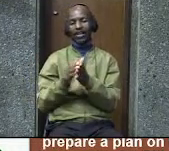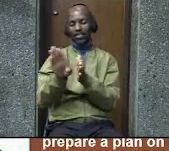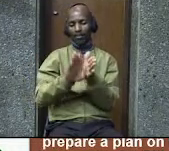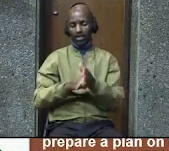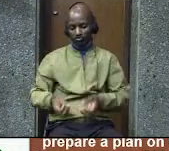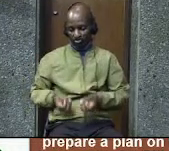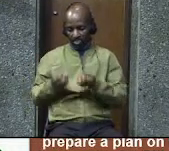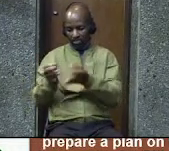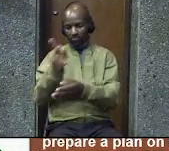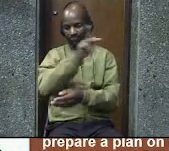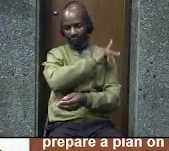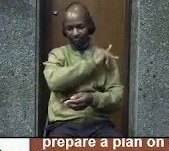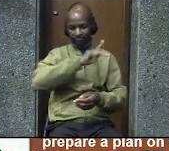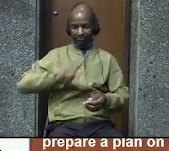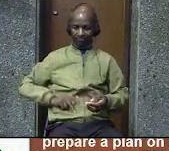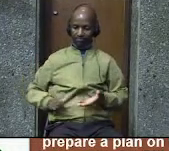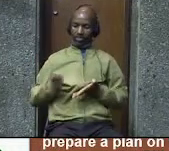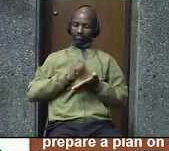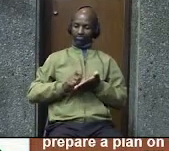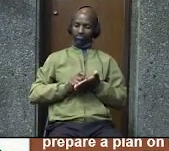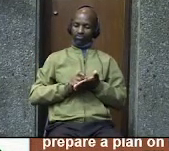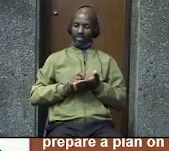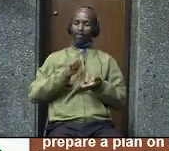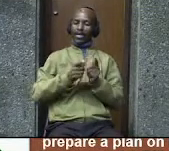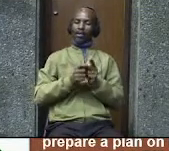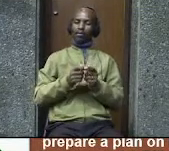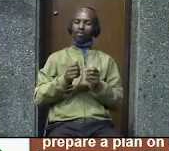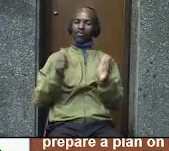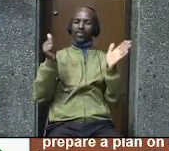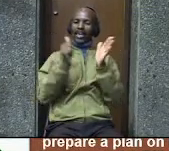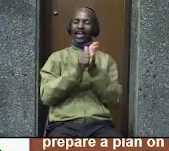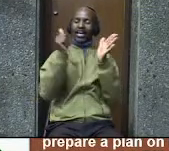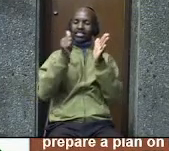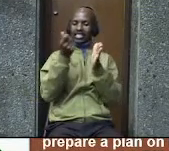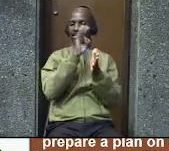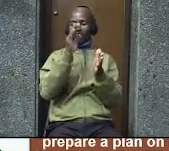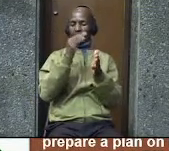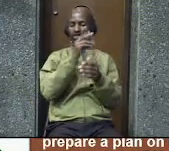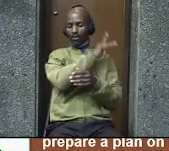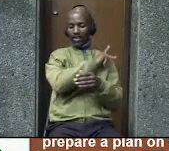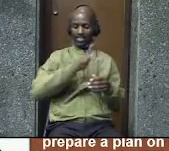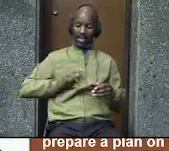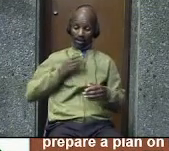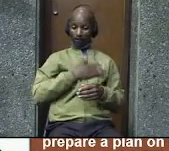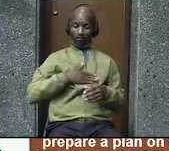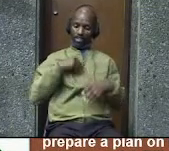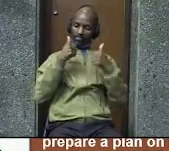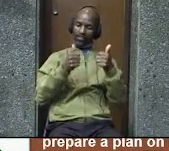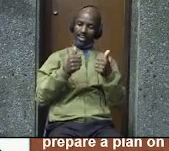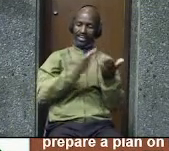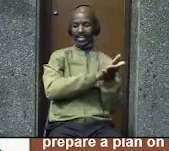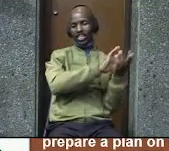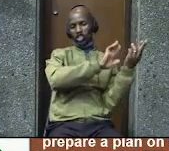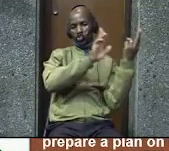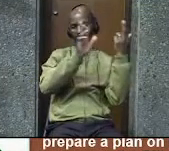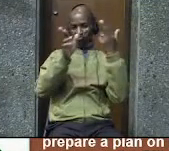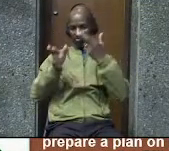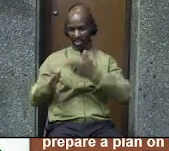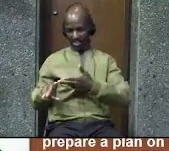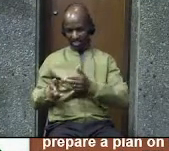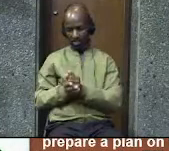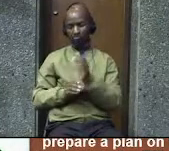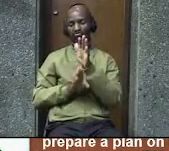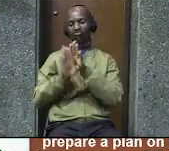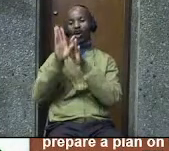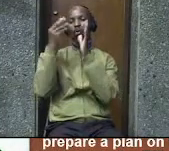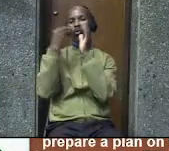to the President for assent, and it becomes an act if the President feels that it's fine and he is ready to assent to